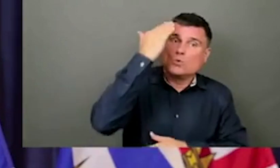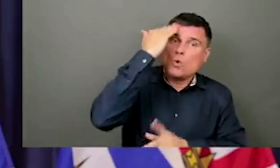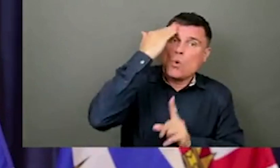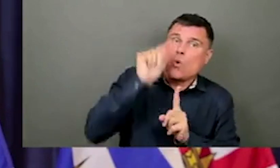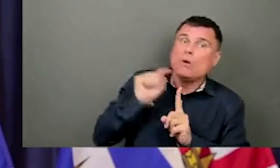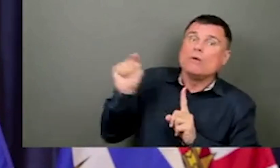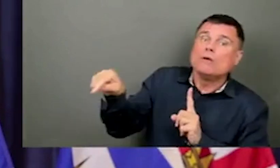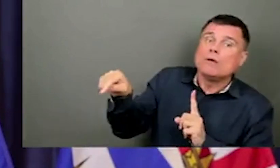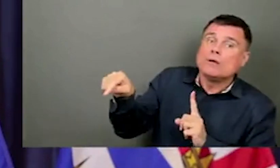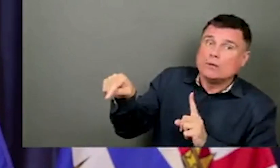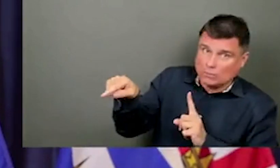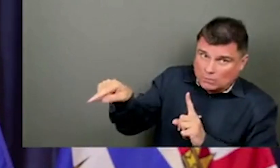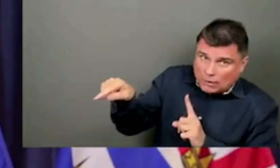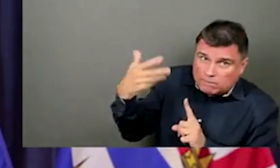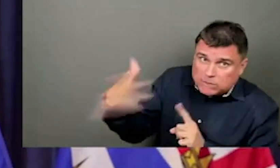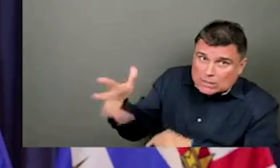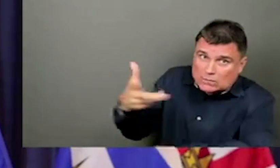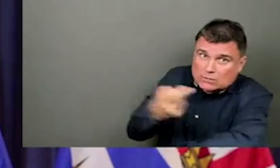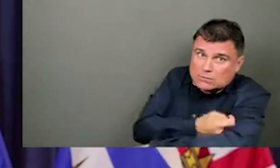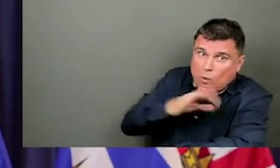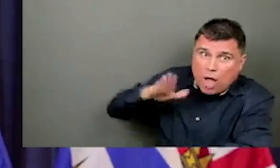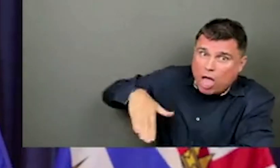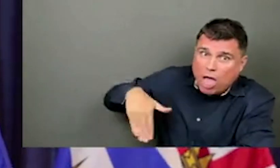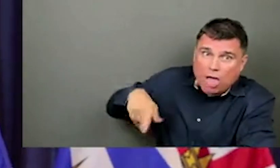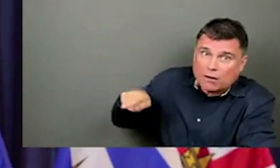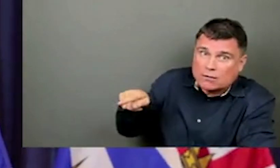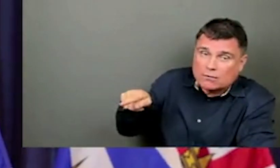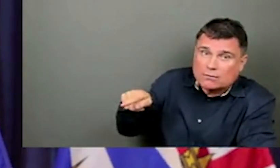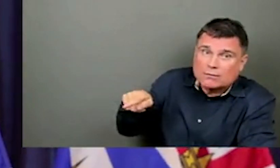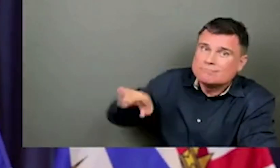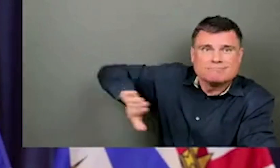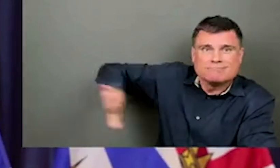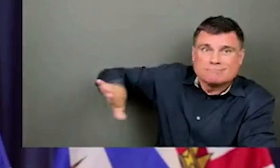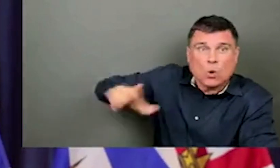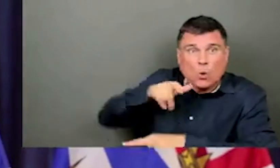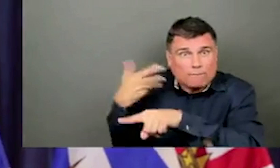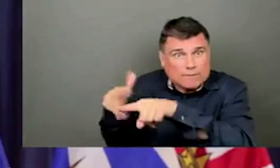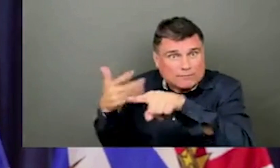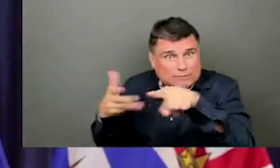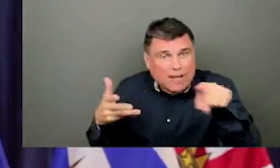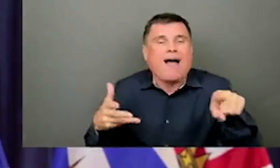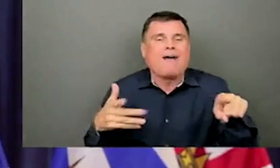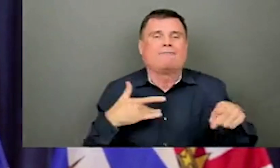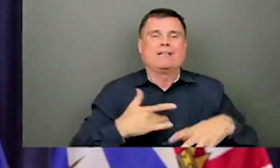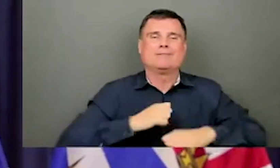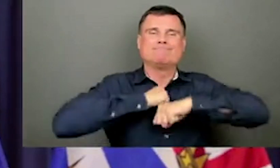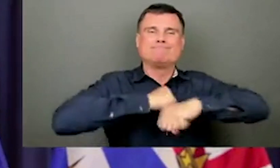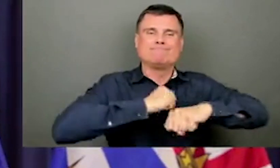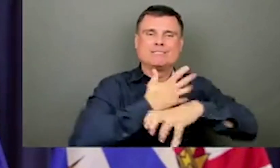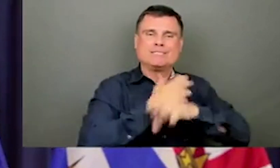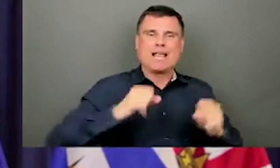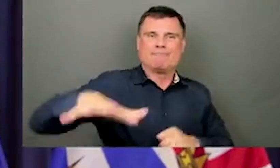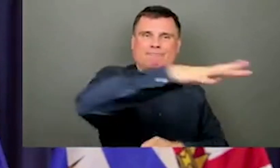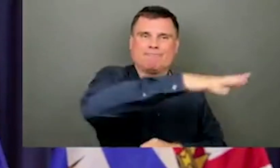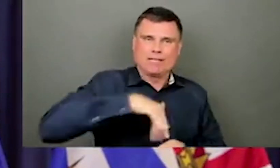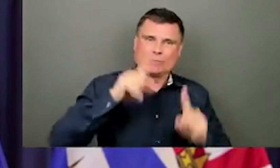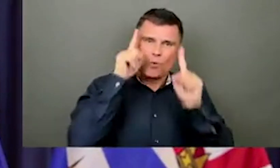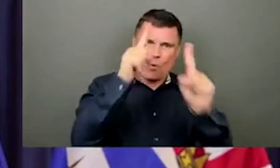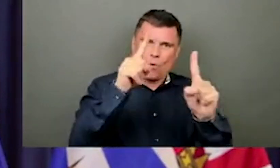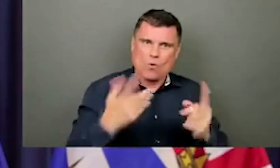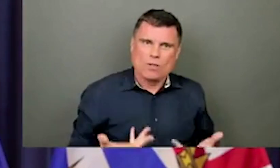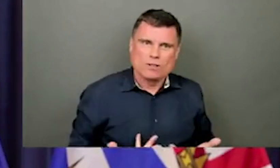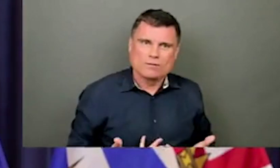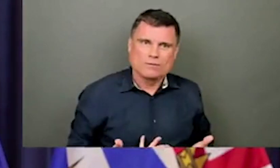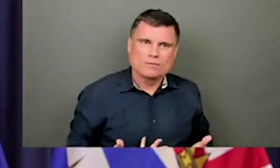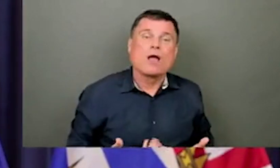communities. And that's the objective we've had at the national table with the federal government, as well, of course, as with other provinces.